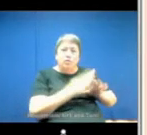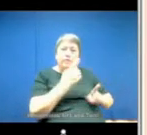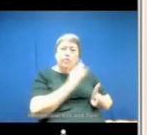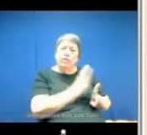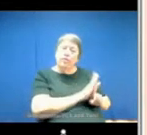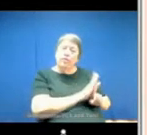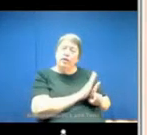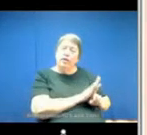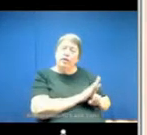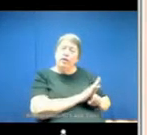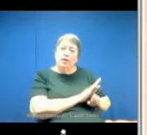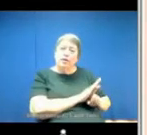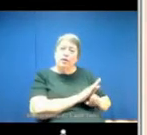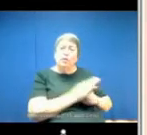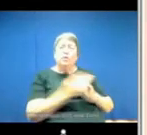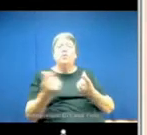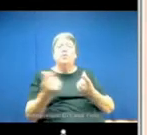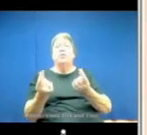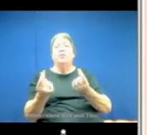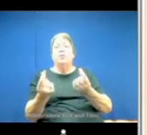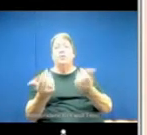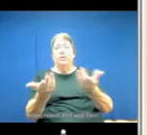What shall you do?